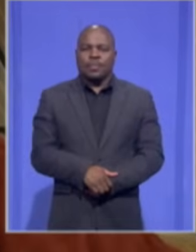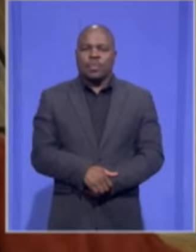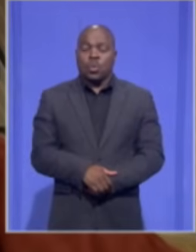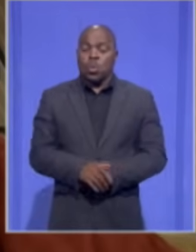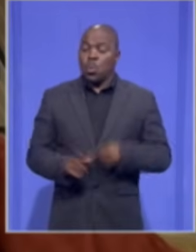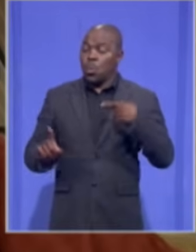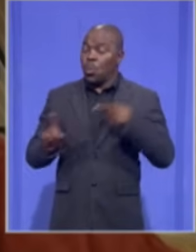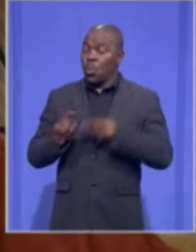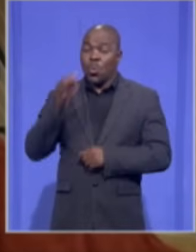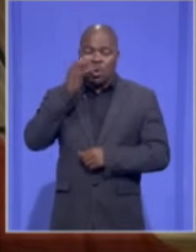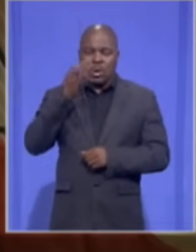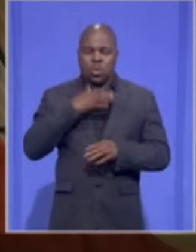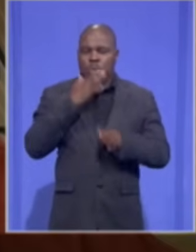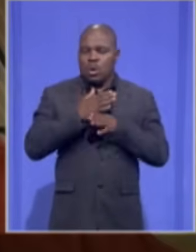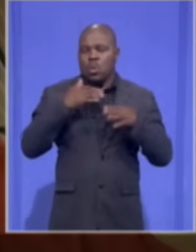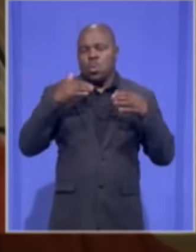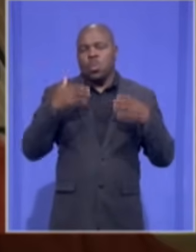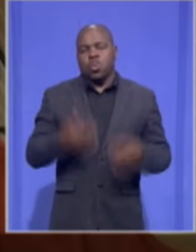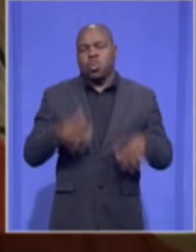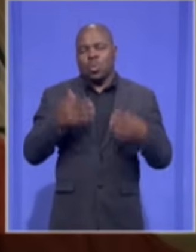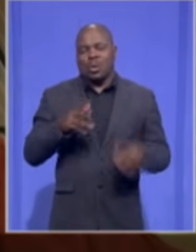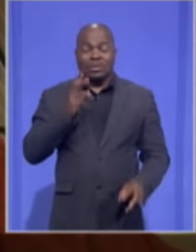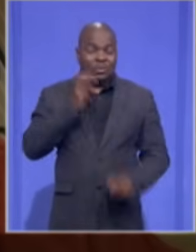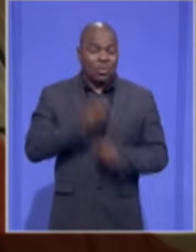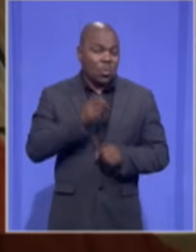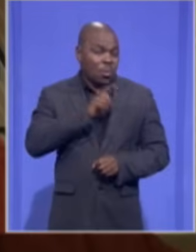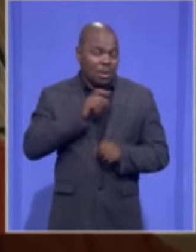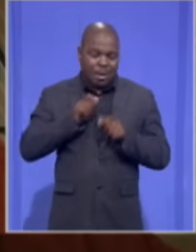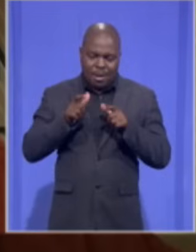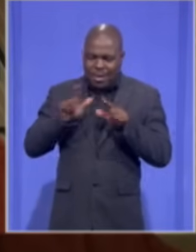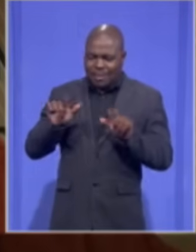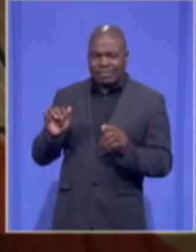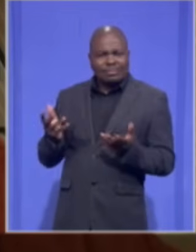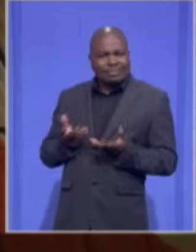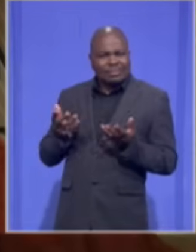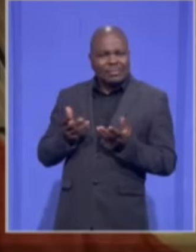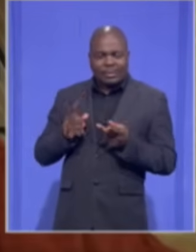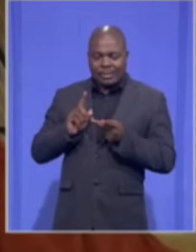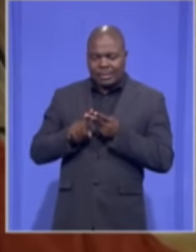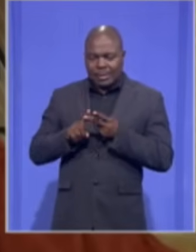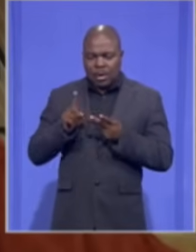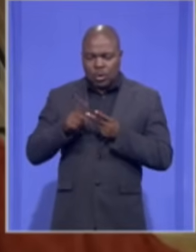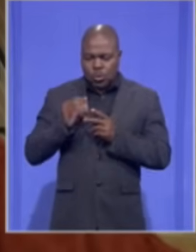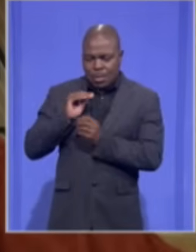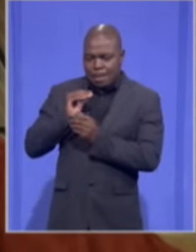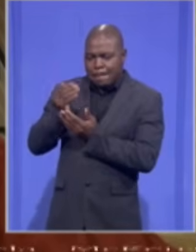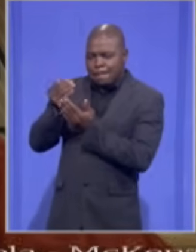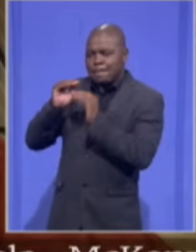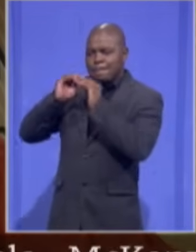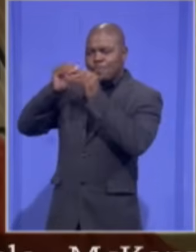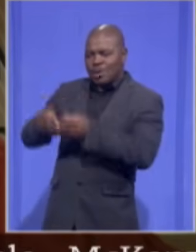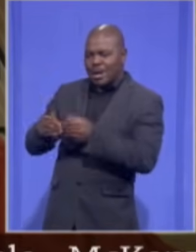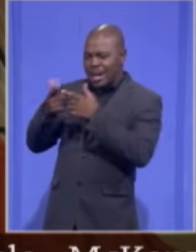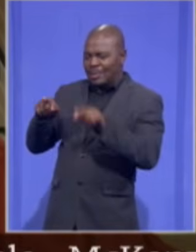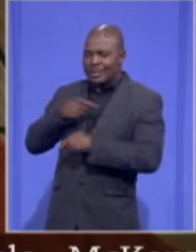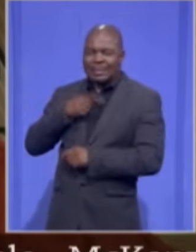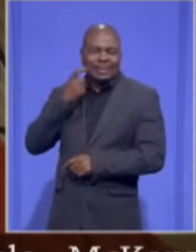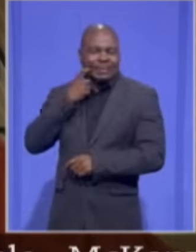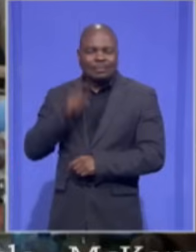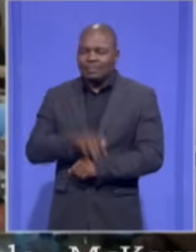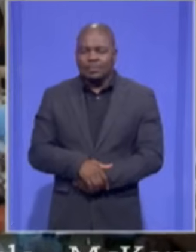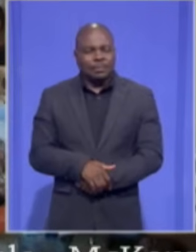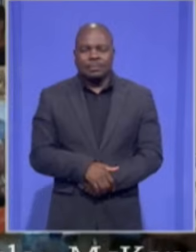re ebile mosebetsi o boima ho latela ka moo puo e leng ka teng ho ba boima ho e boloka. Ek beteken baie swaar